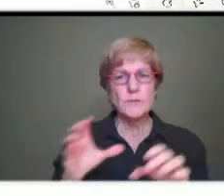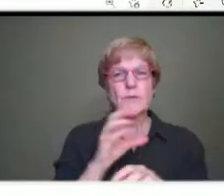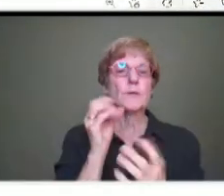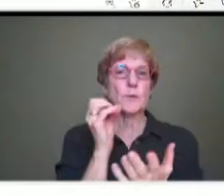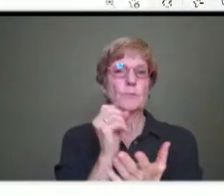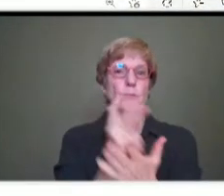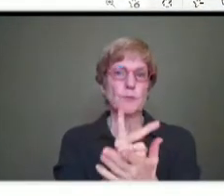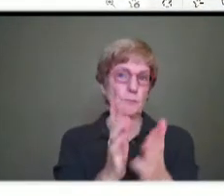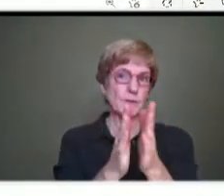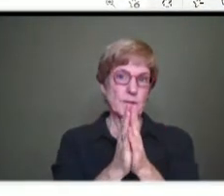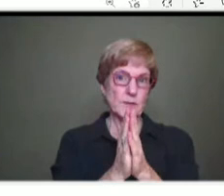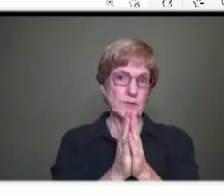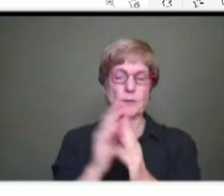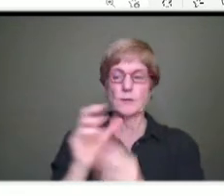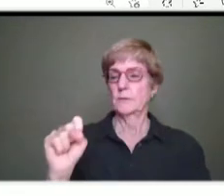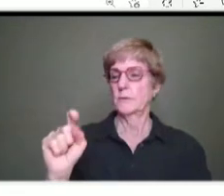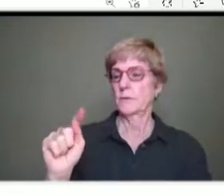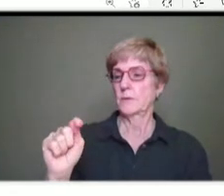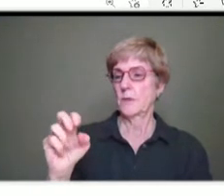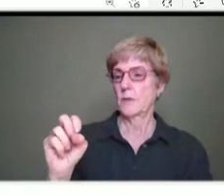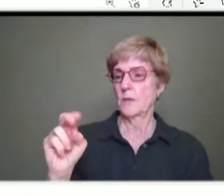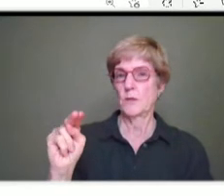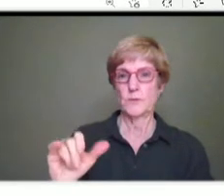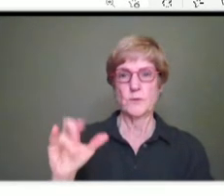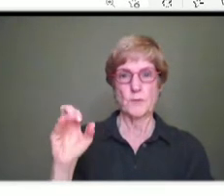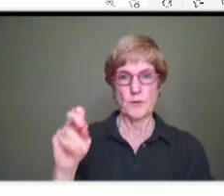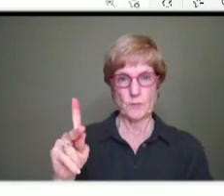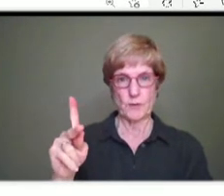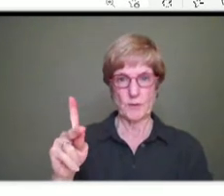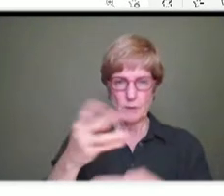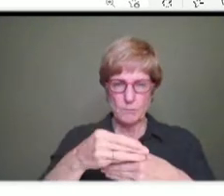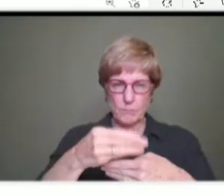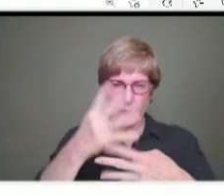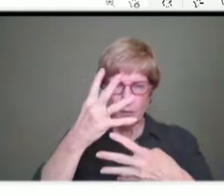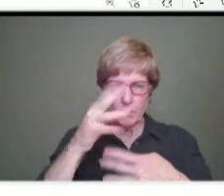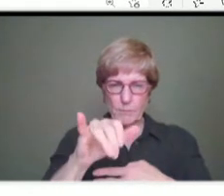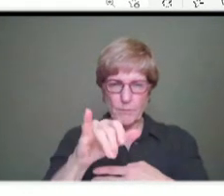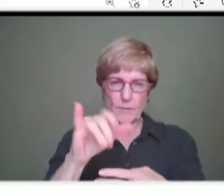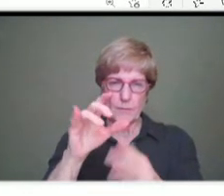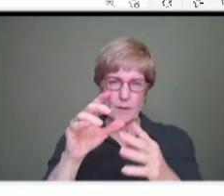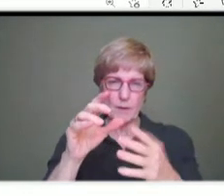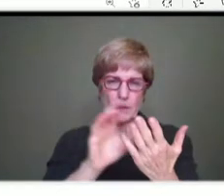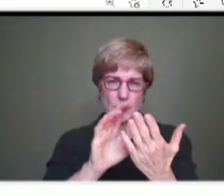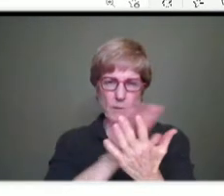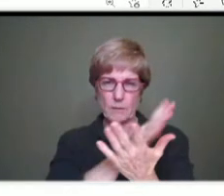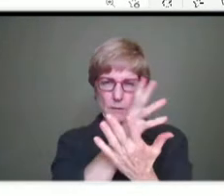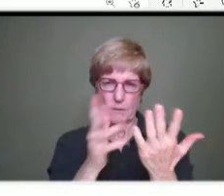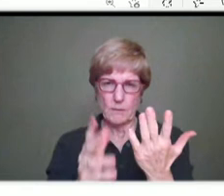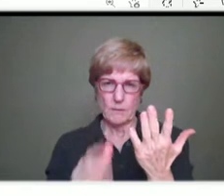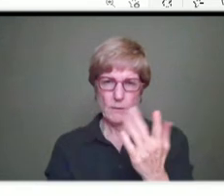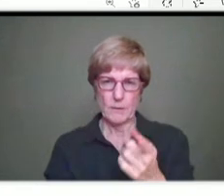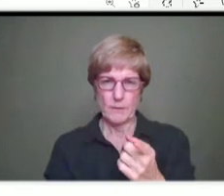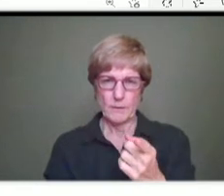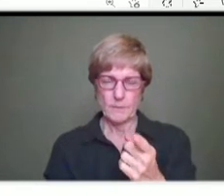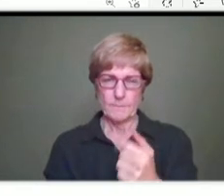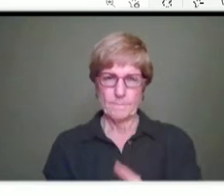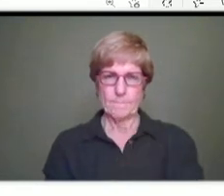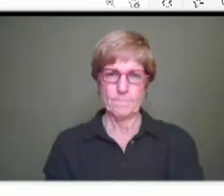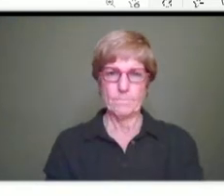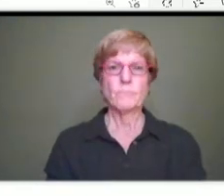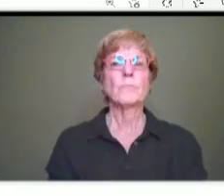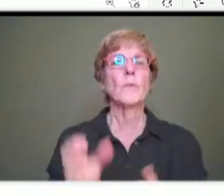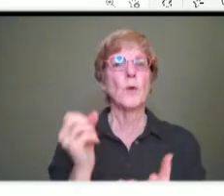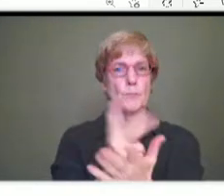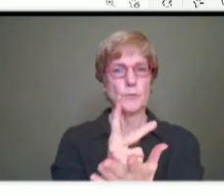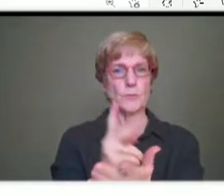petitions Stoney Creek if you if you pull that Stoney Creek on that one was approved is